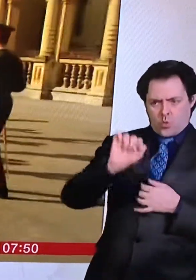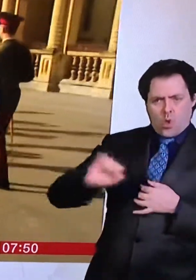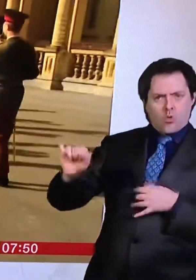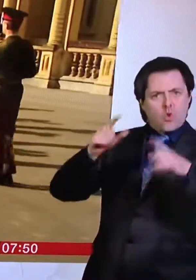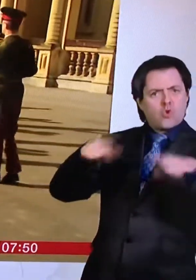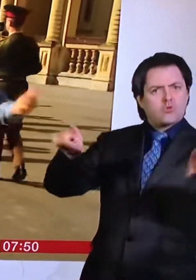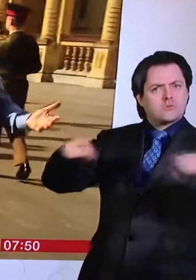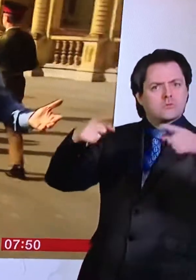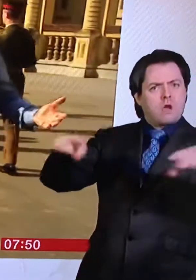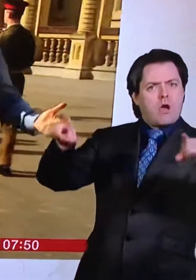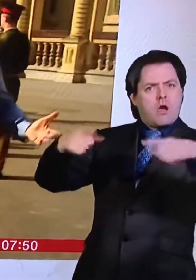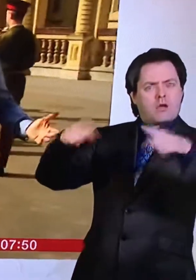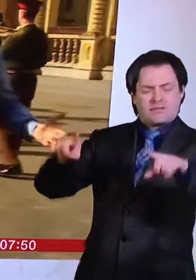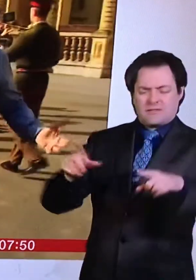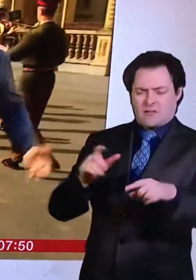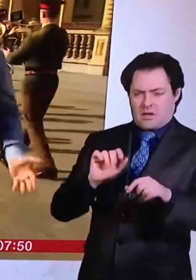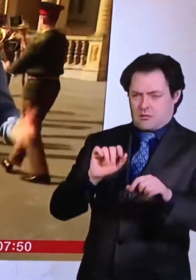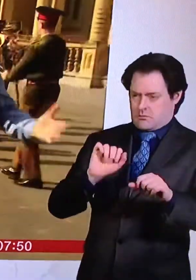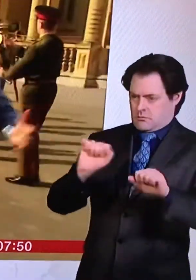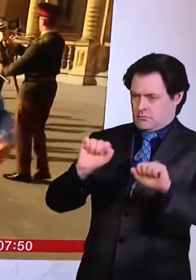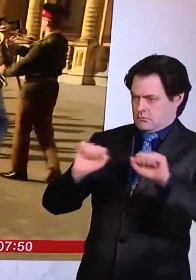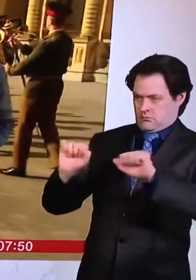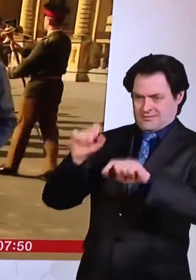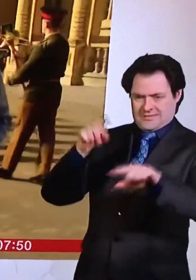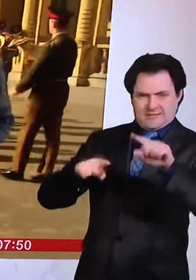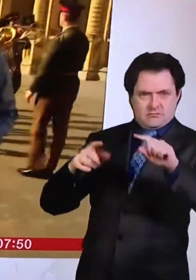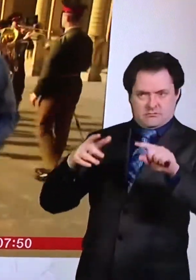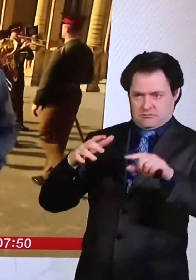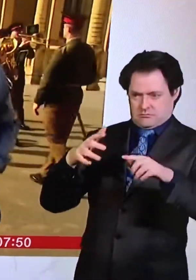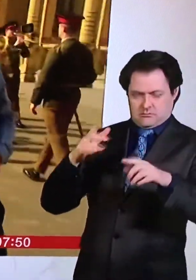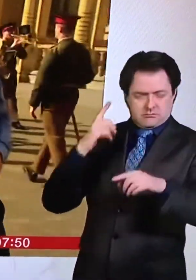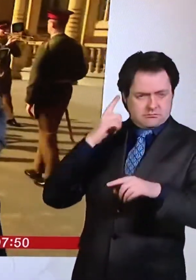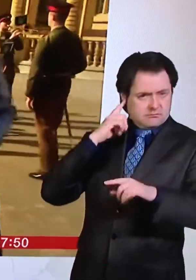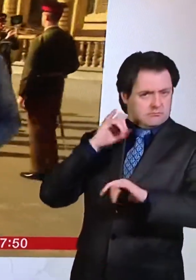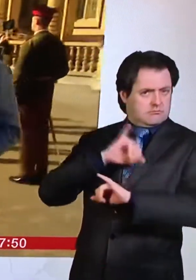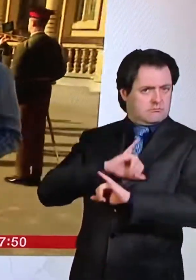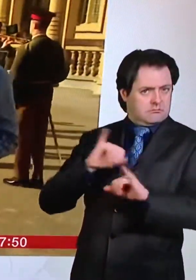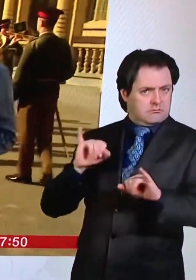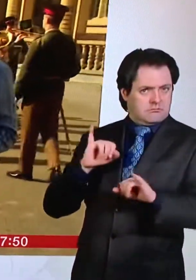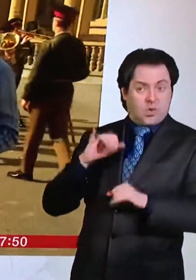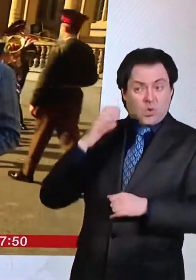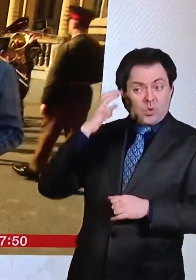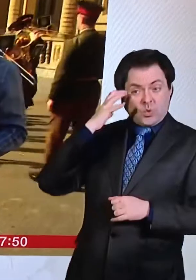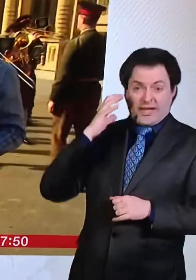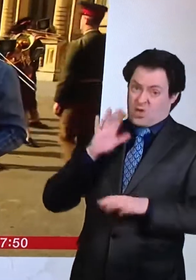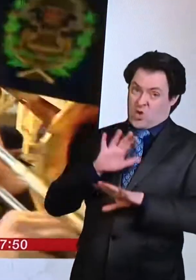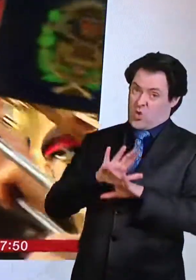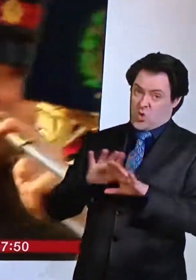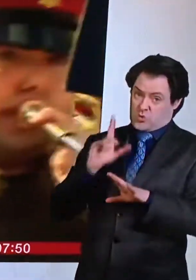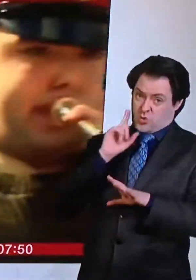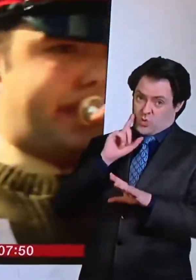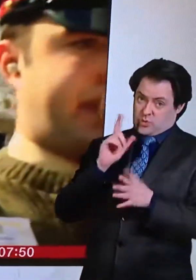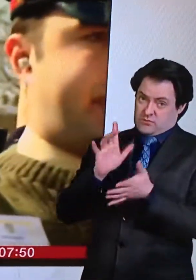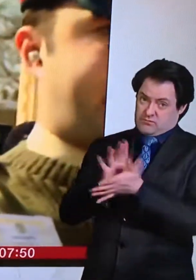different arrangement. The result was a complete unharmonious mess, and the Queen was not amused.